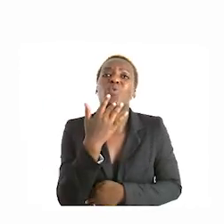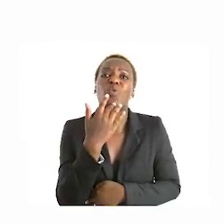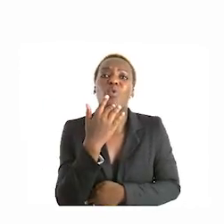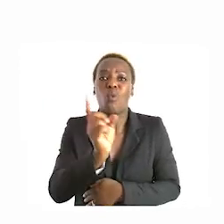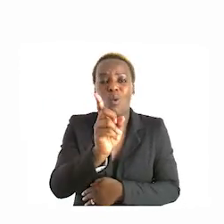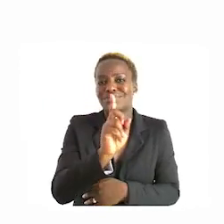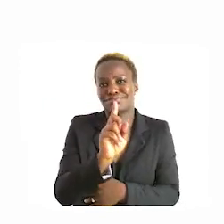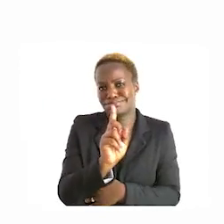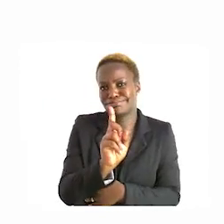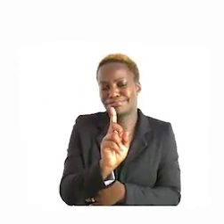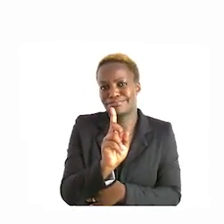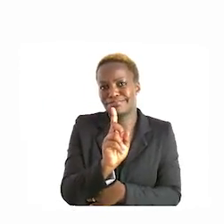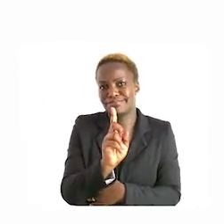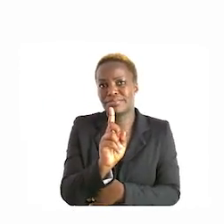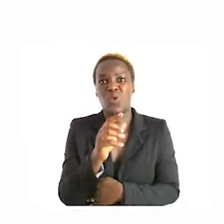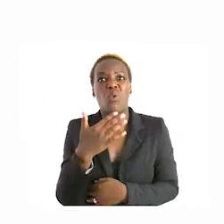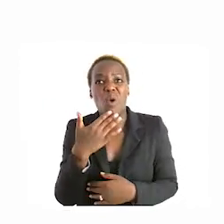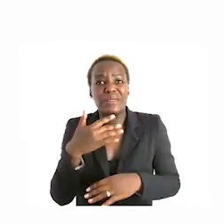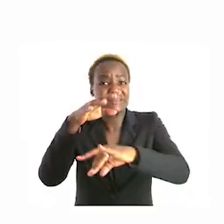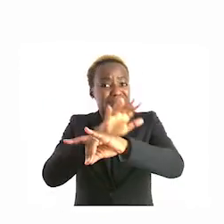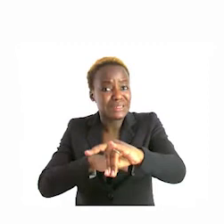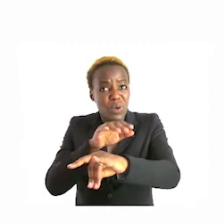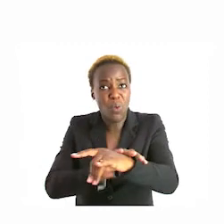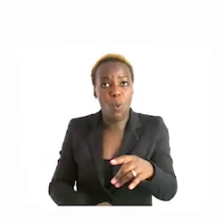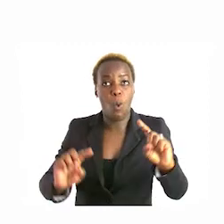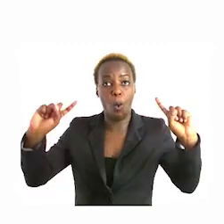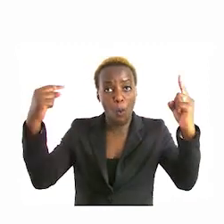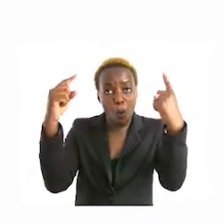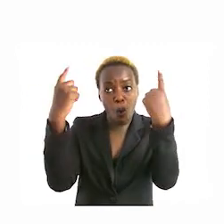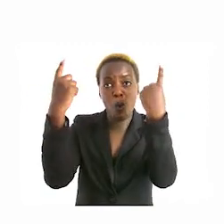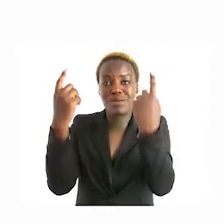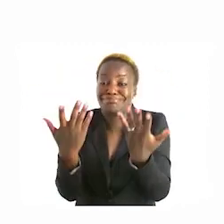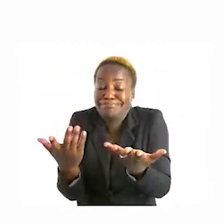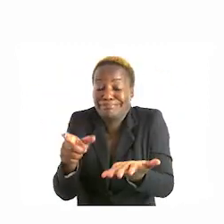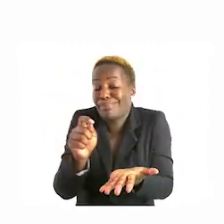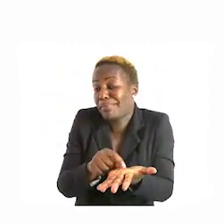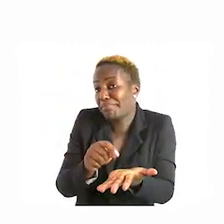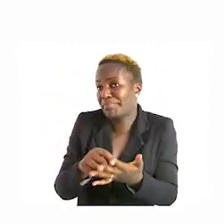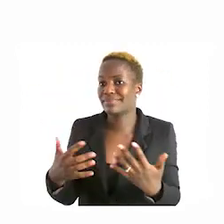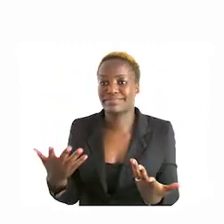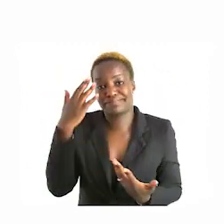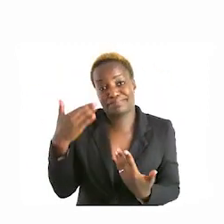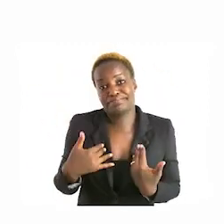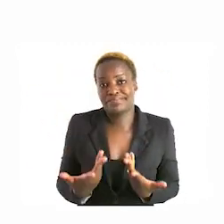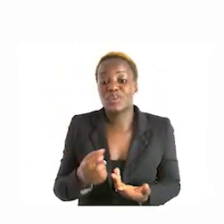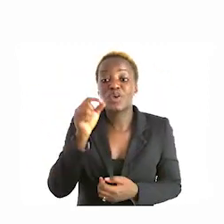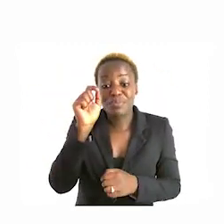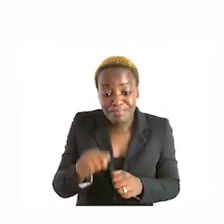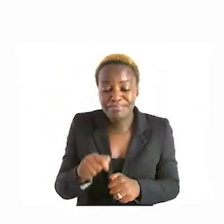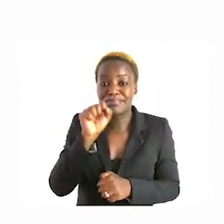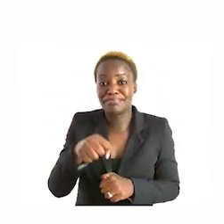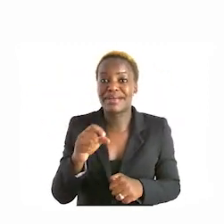animal at the back, whether it's a zebra or a kudu or a chicken or so on. You have to name for me the